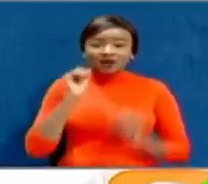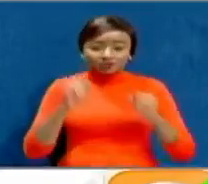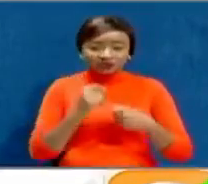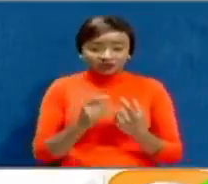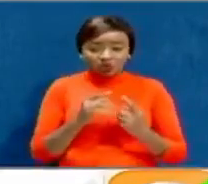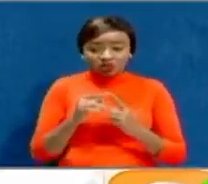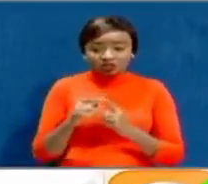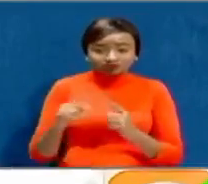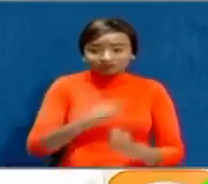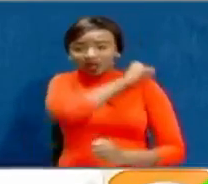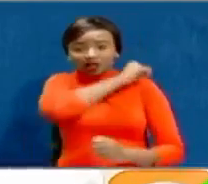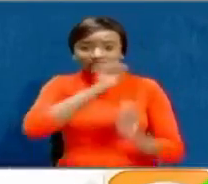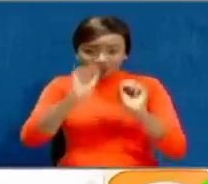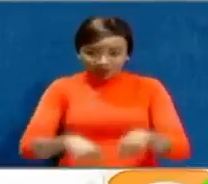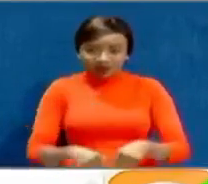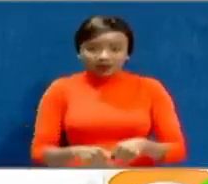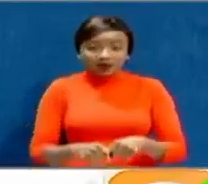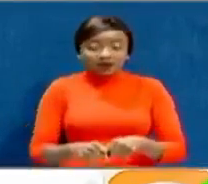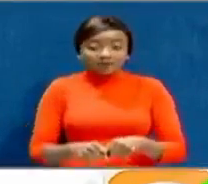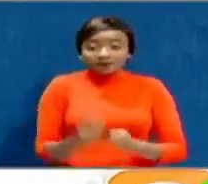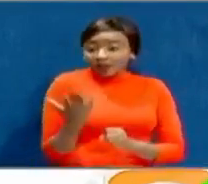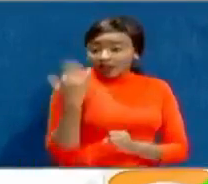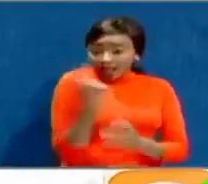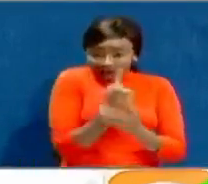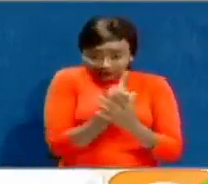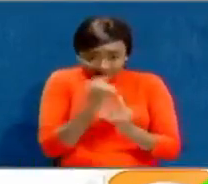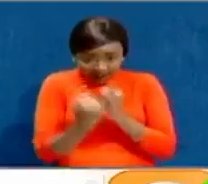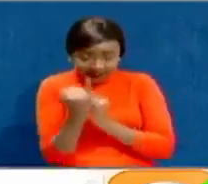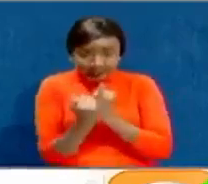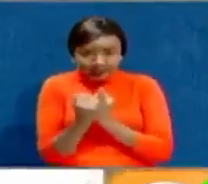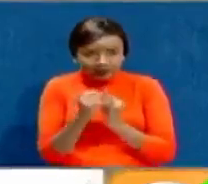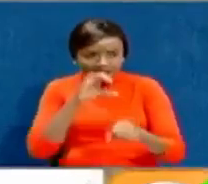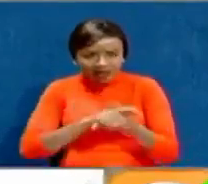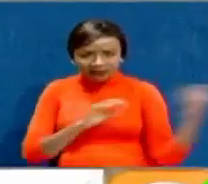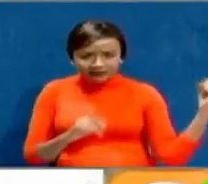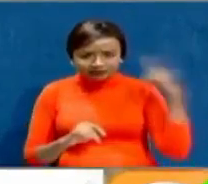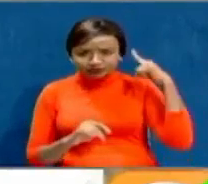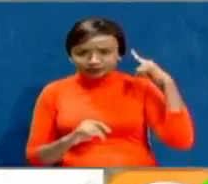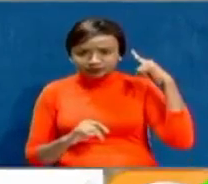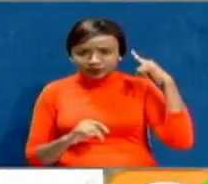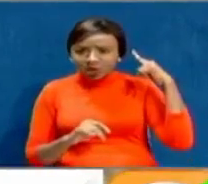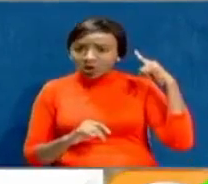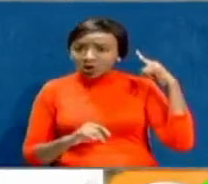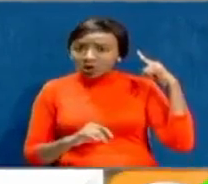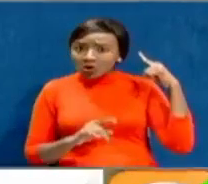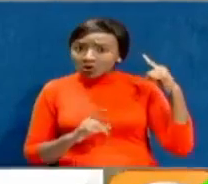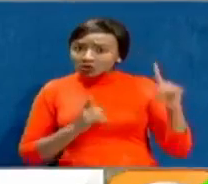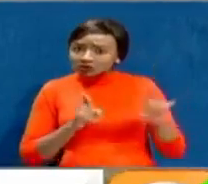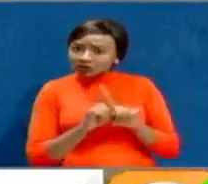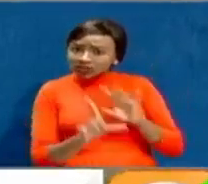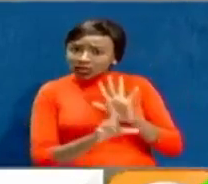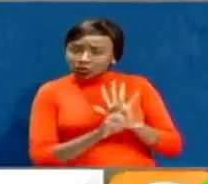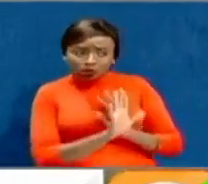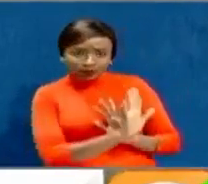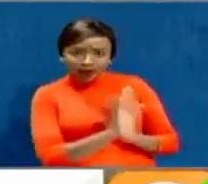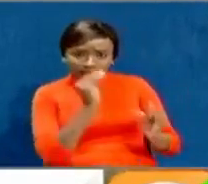attacked. Just last Saturday, she received credible intelligence that a plot to have her murdered had allegedly been hatched by